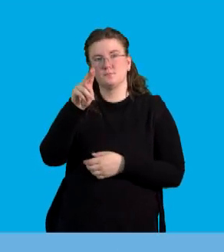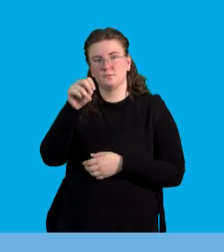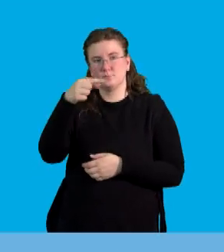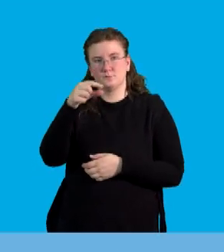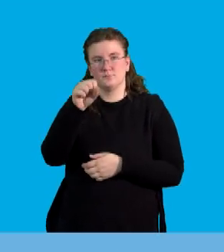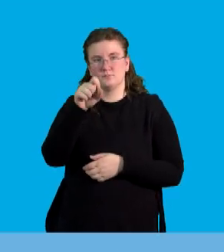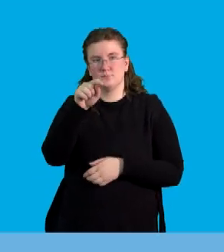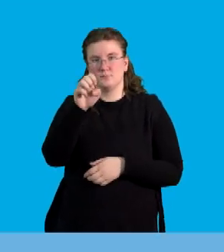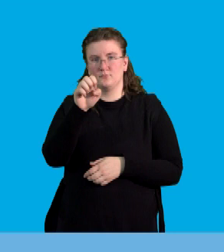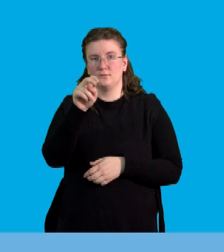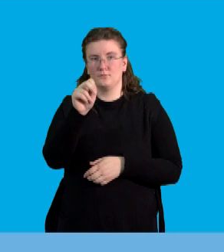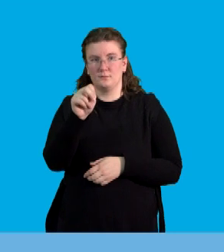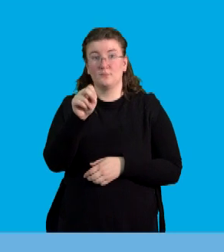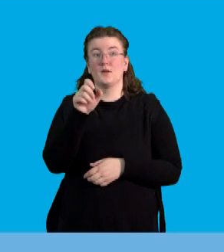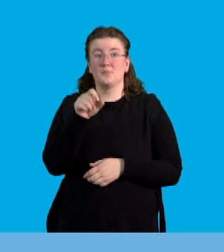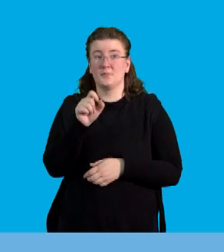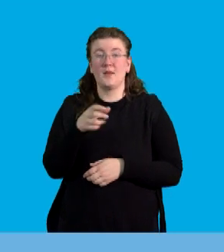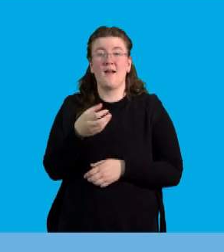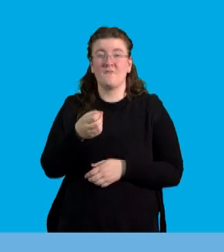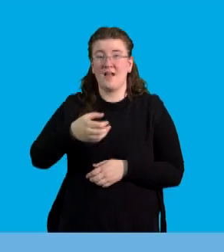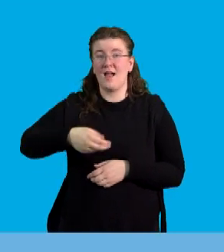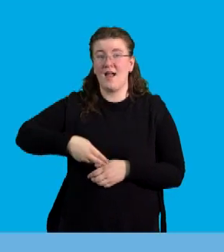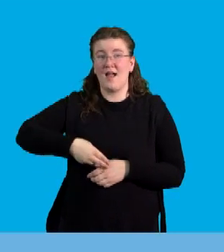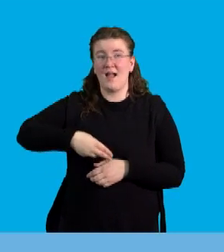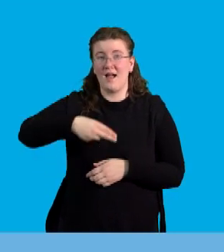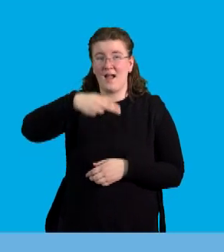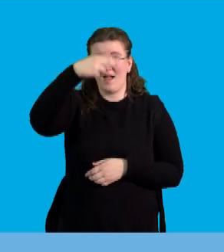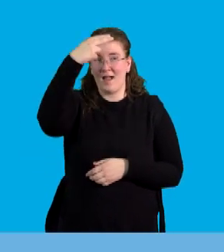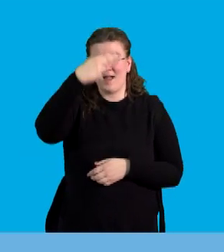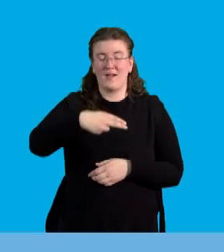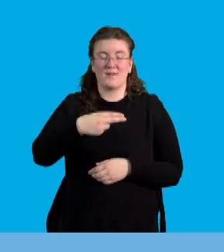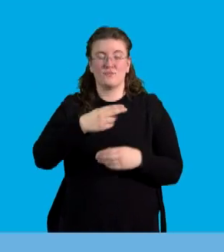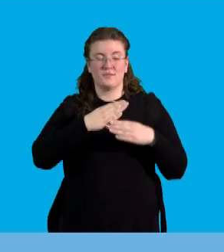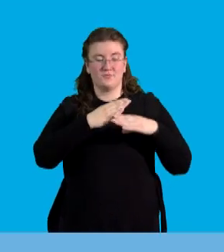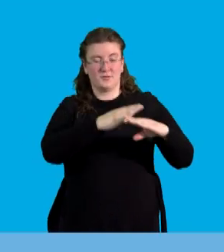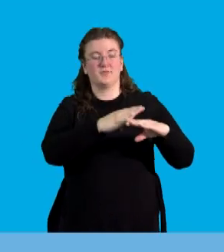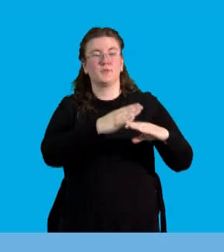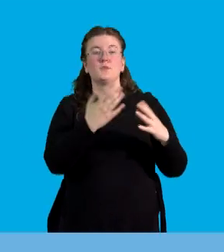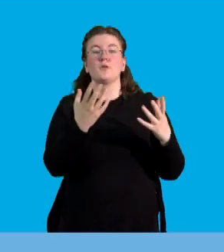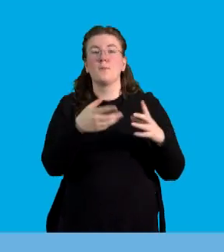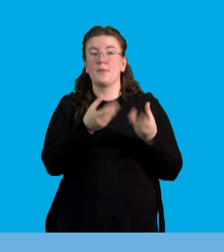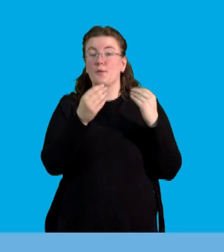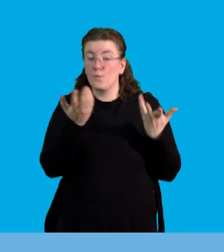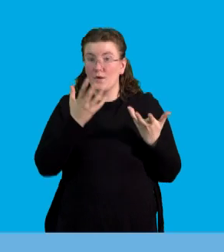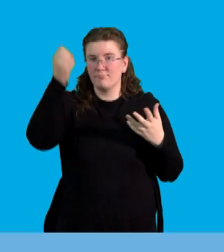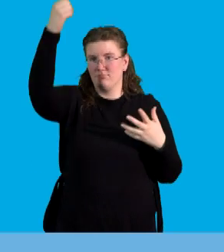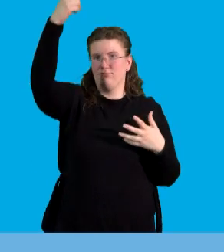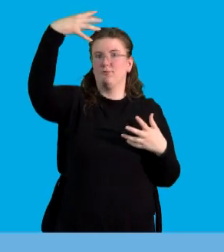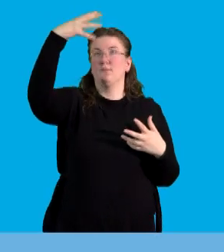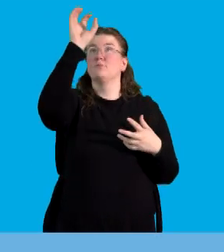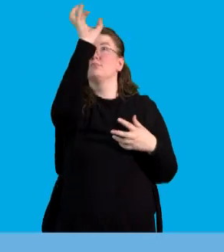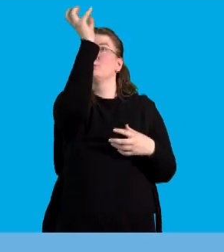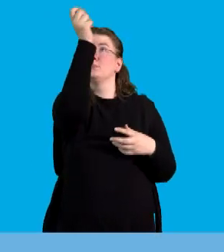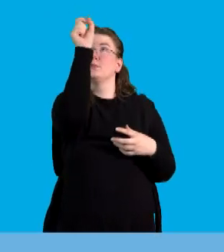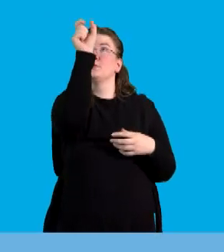as filament in older types of light bulbs. They have a high resistance and do not allow charge to easily flow through